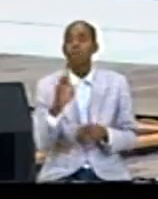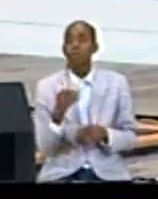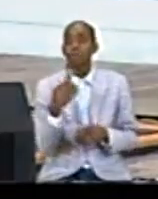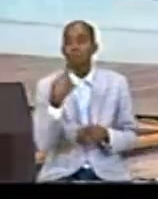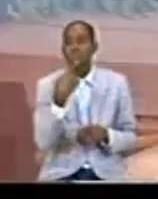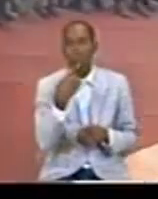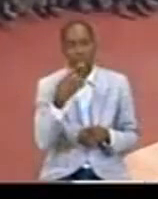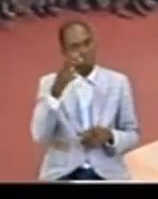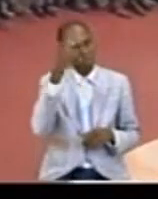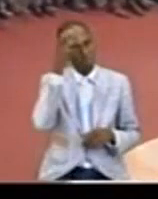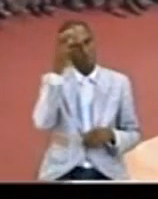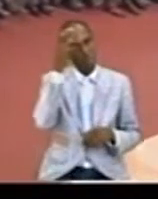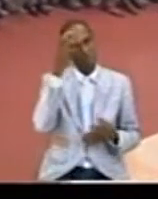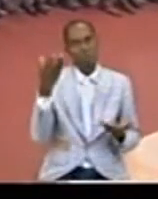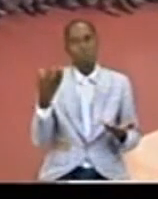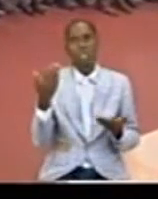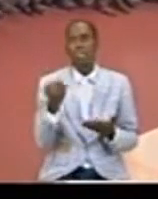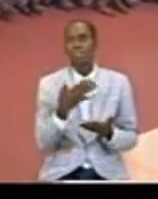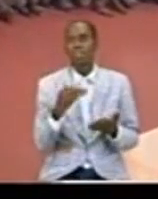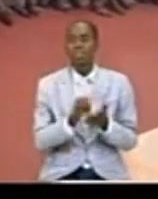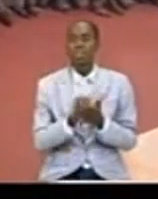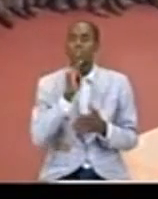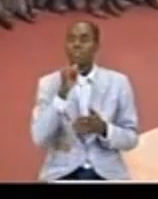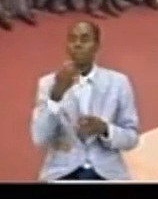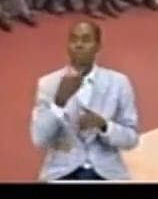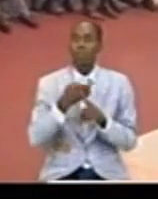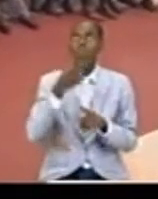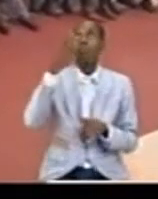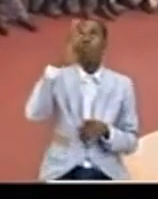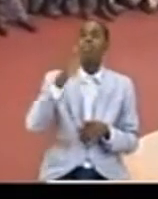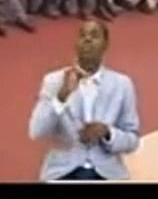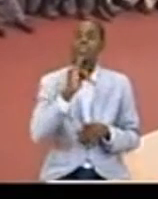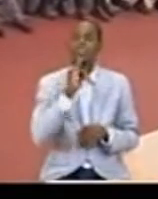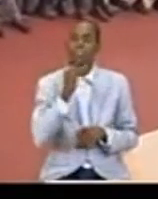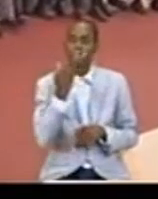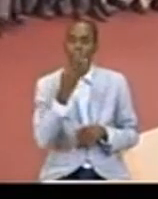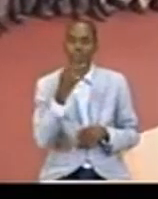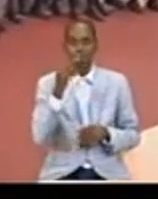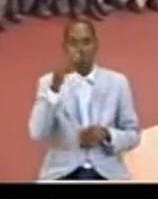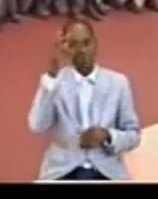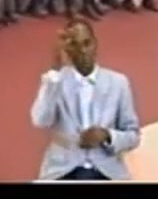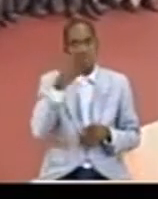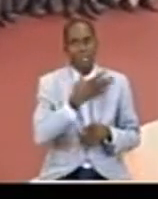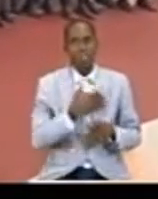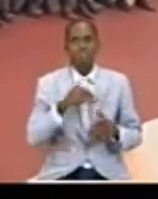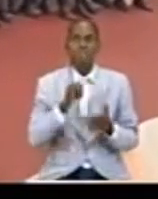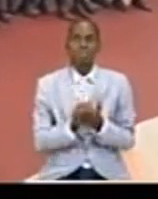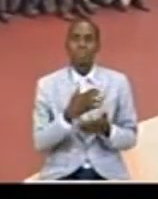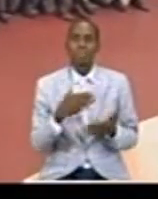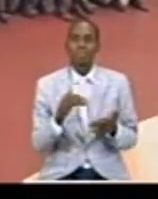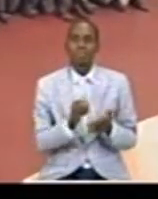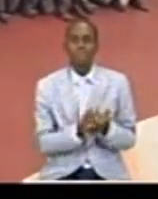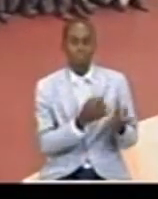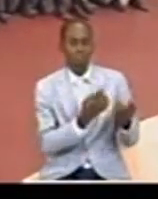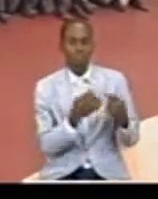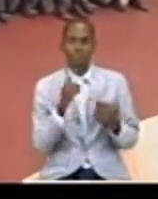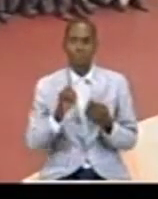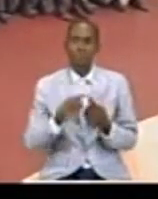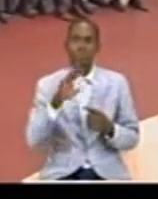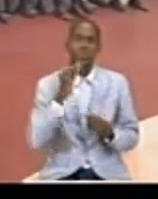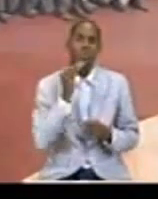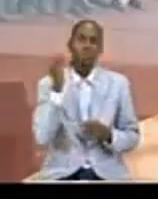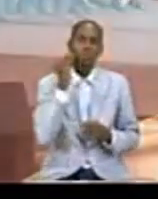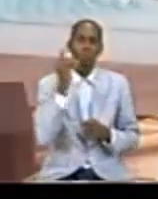anything not of God is of the devil. And that thing that comes into your home and you